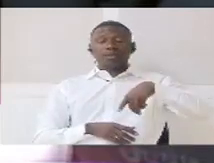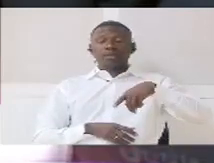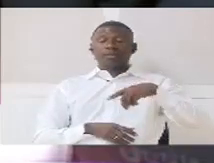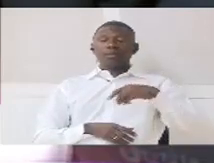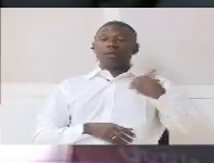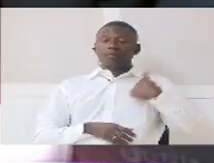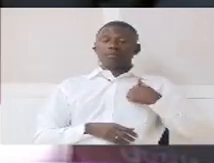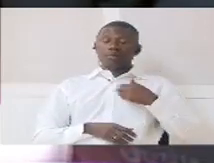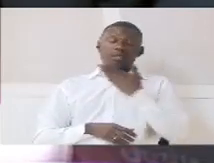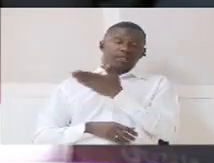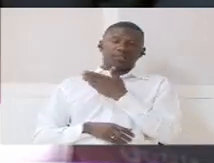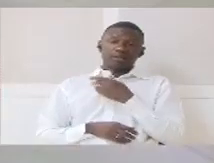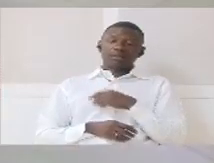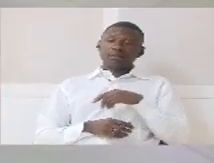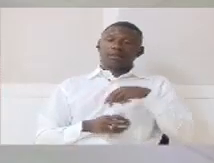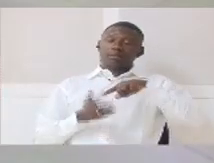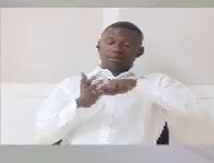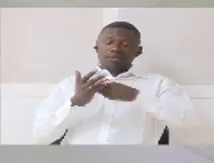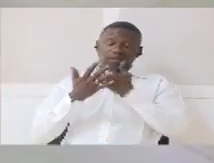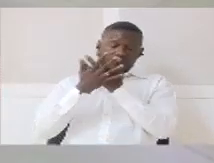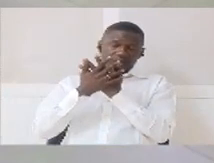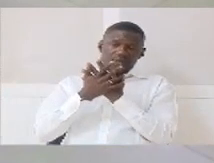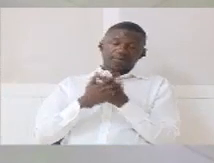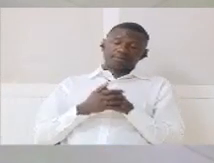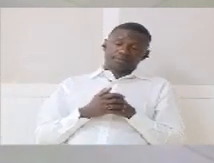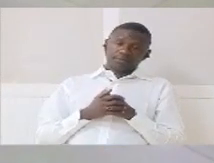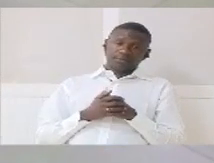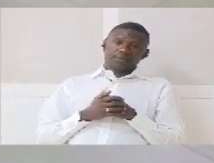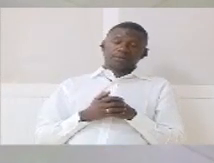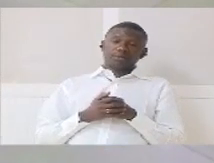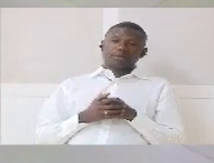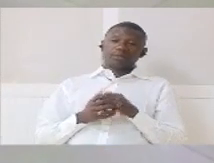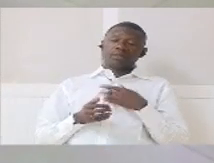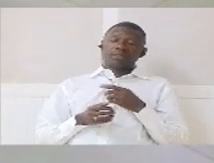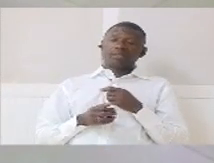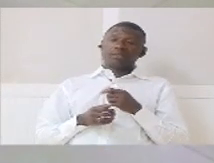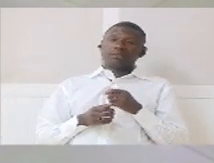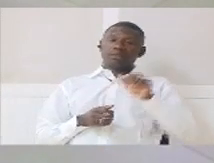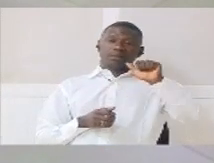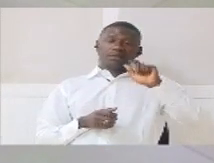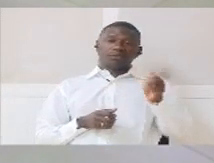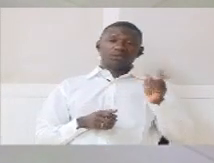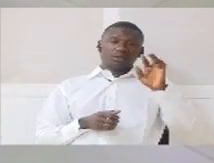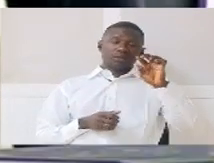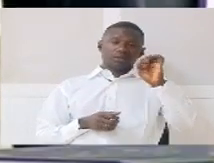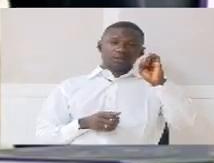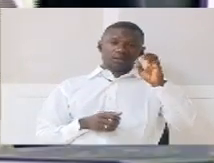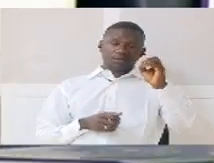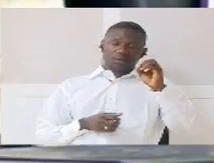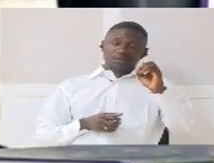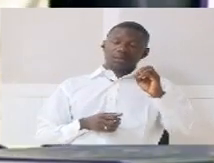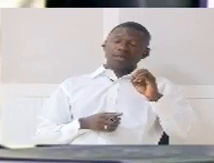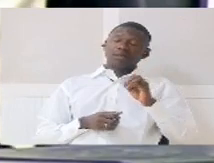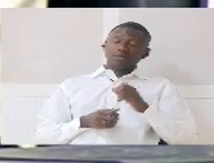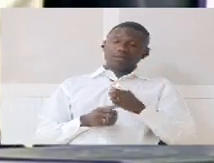Town. Those others are at Joy Agri 9 Lamolo, you senior officers will be Agri 9. The Agri 9 senior top officials and all the top officers. They will remind